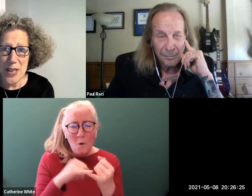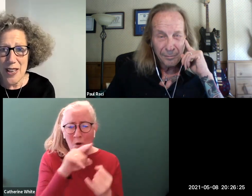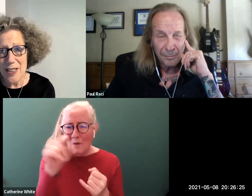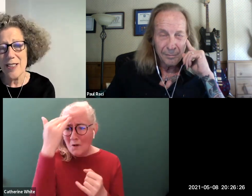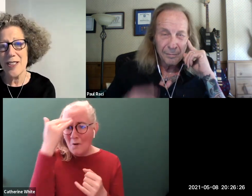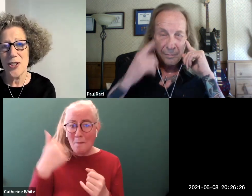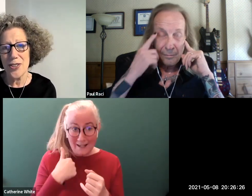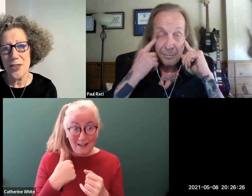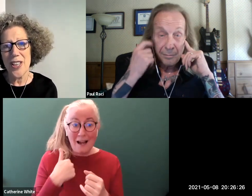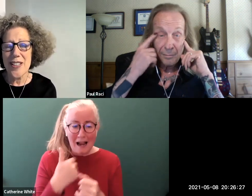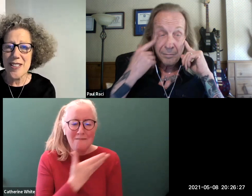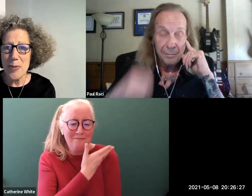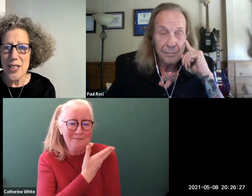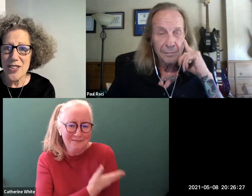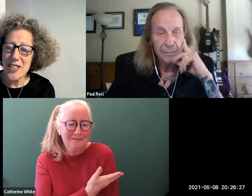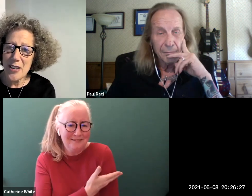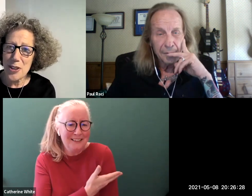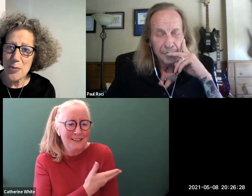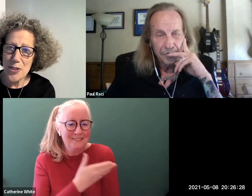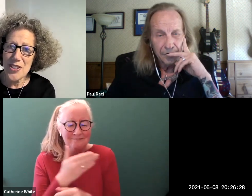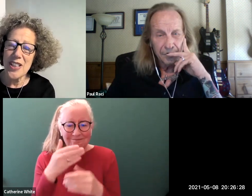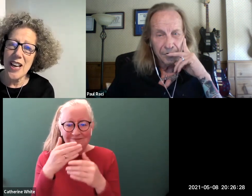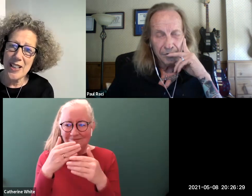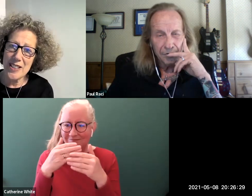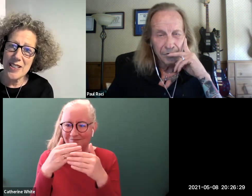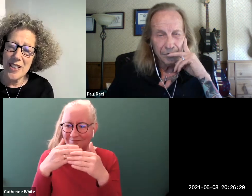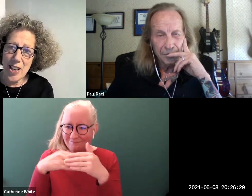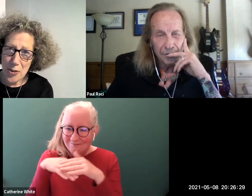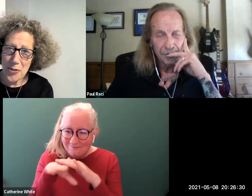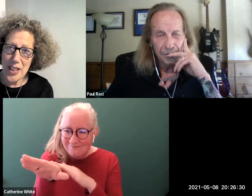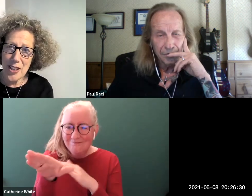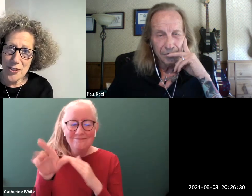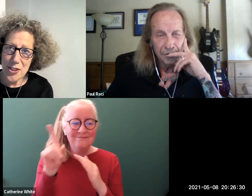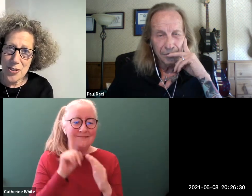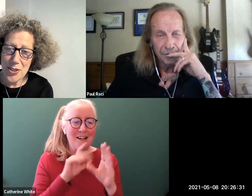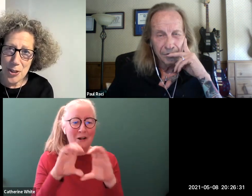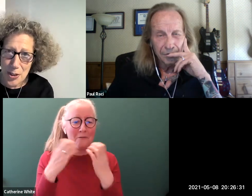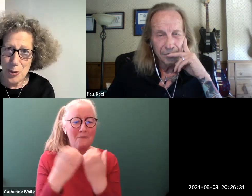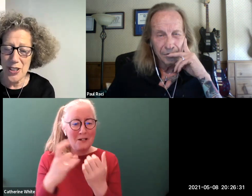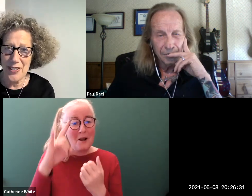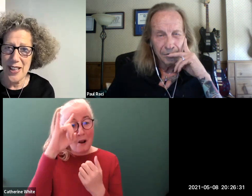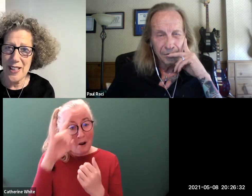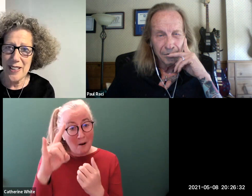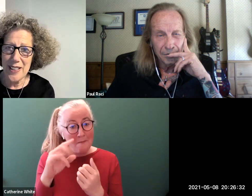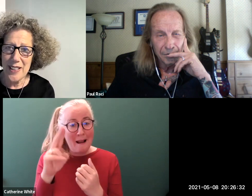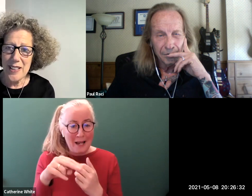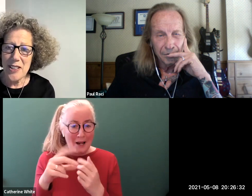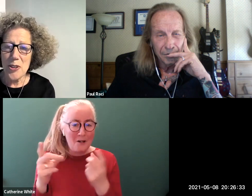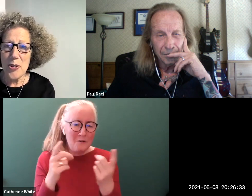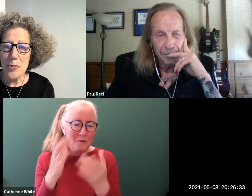have begun to step into the deaf community and hopefully going to do some good work there.